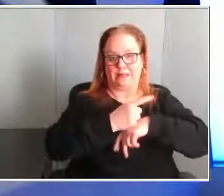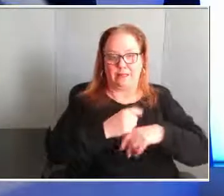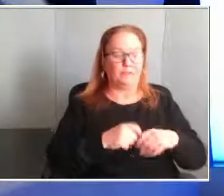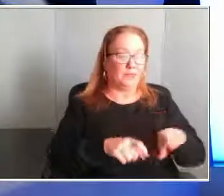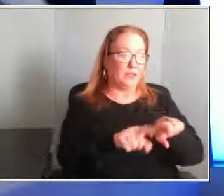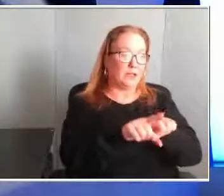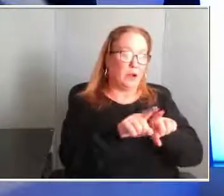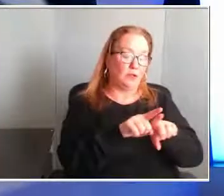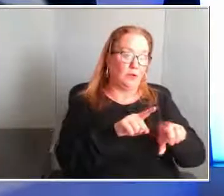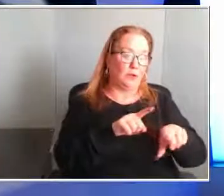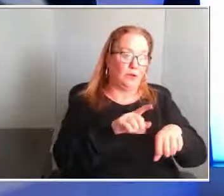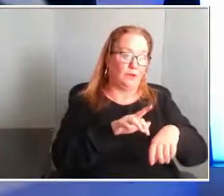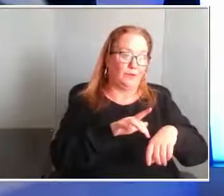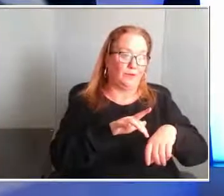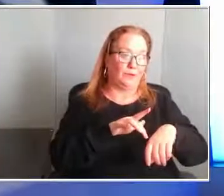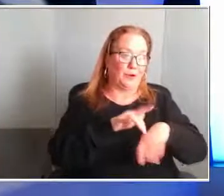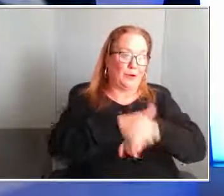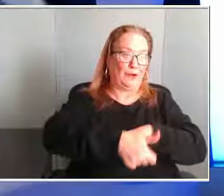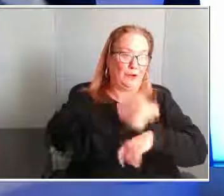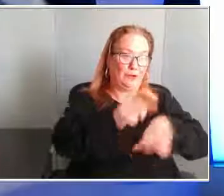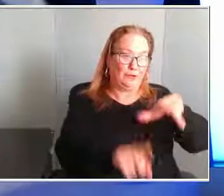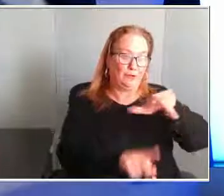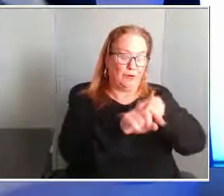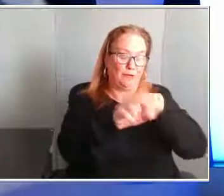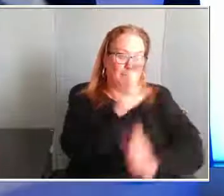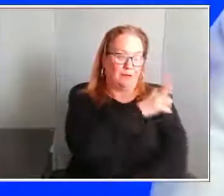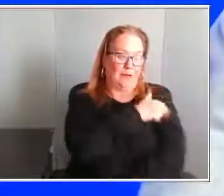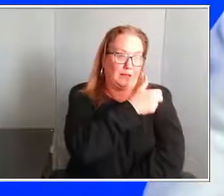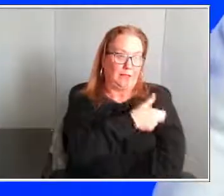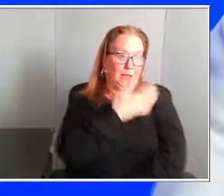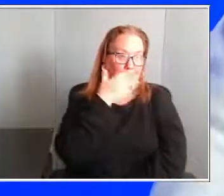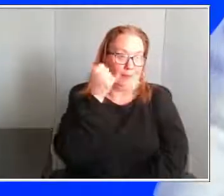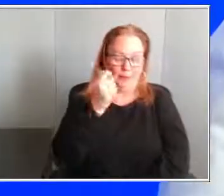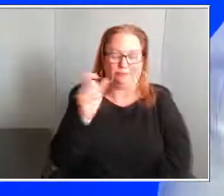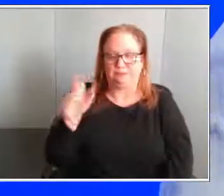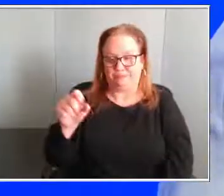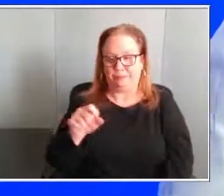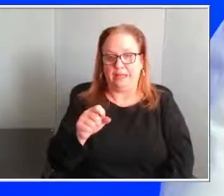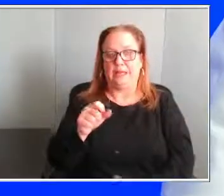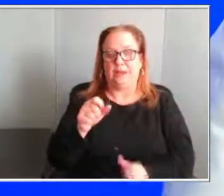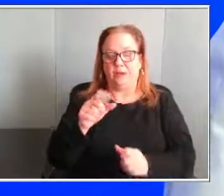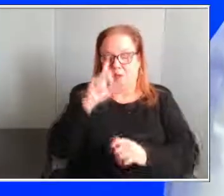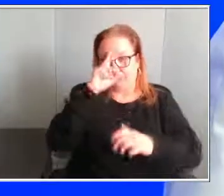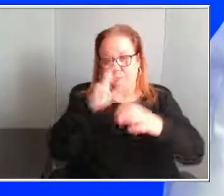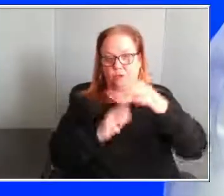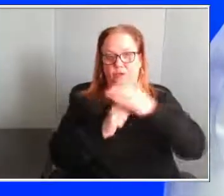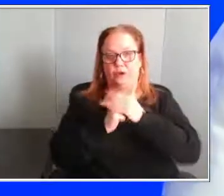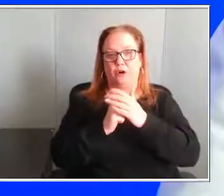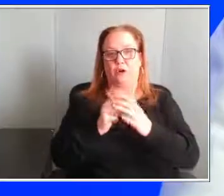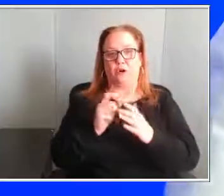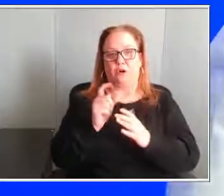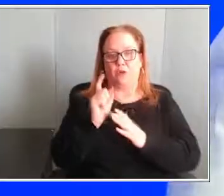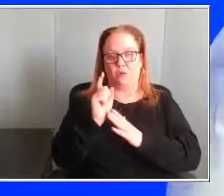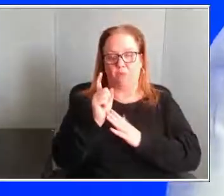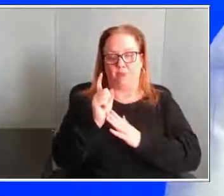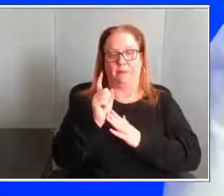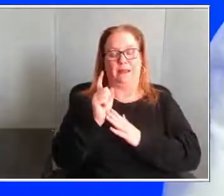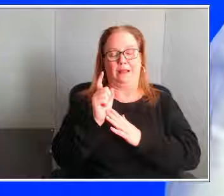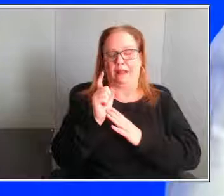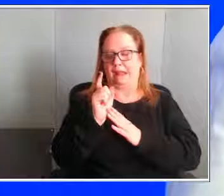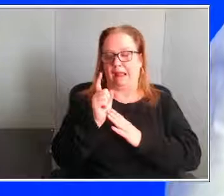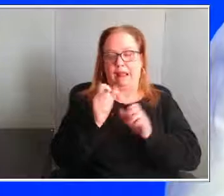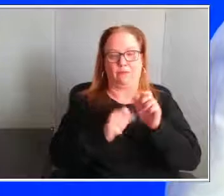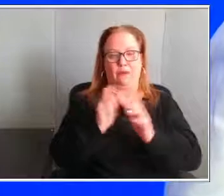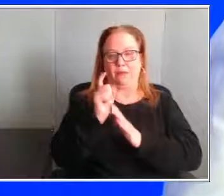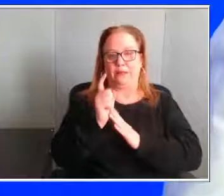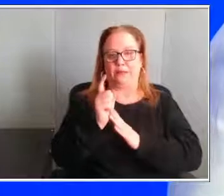you get there, the better off you are? Yes, ideally with stroke, every minute counts. 2 million neurons are dying throughout a